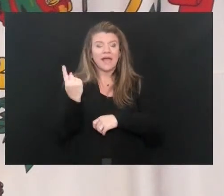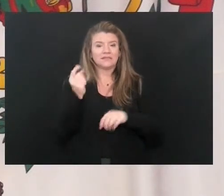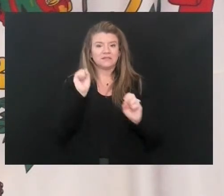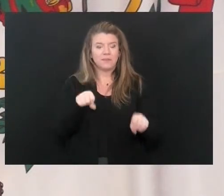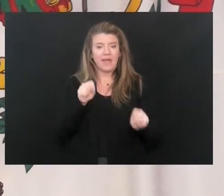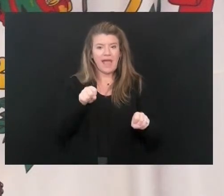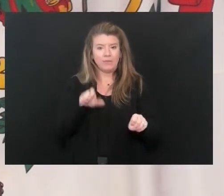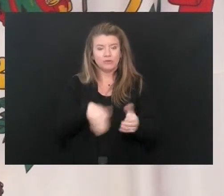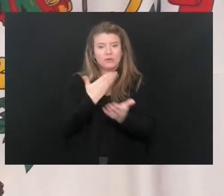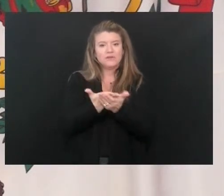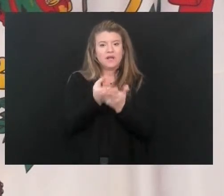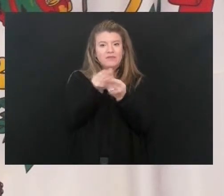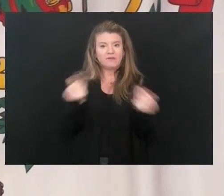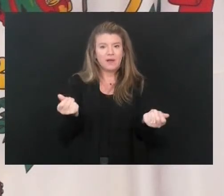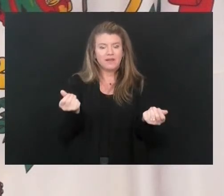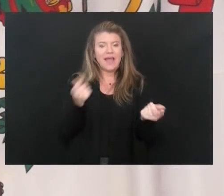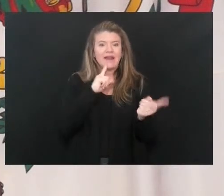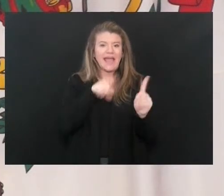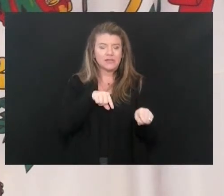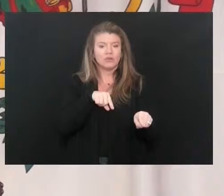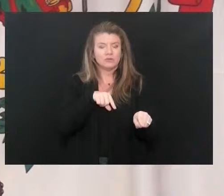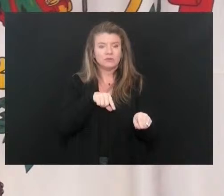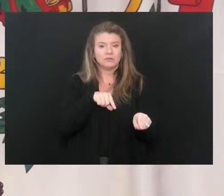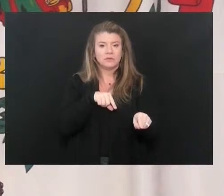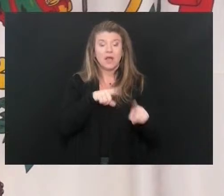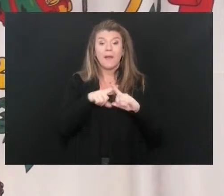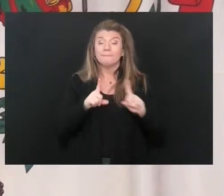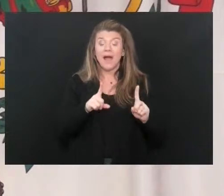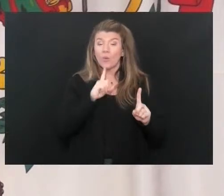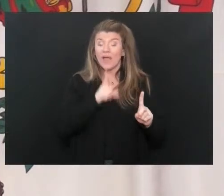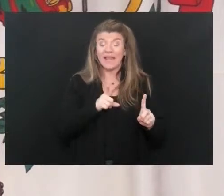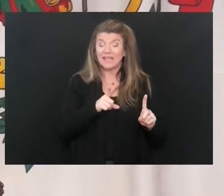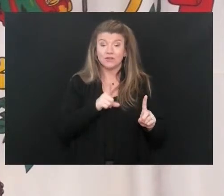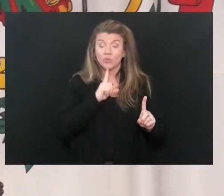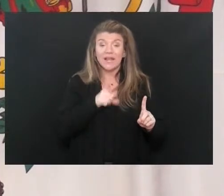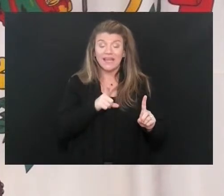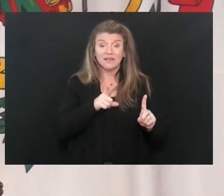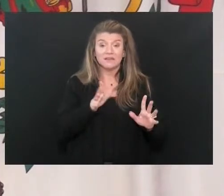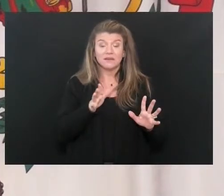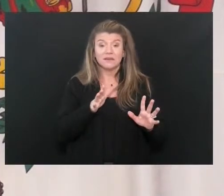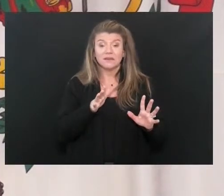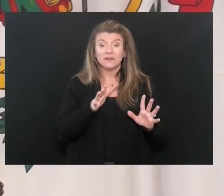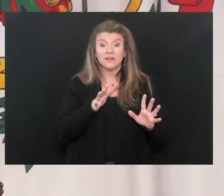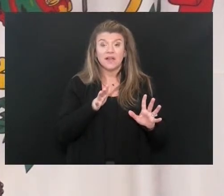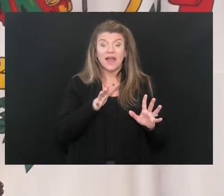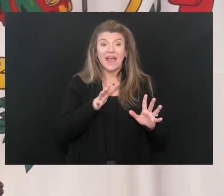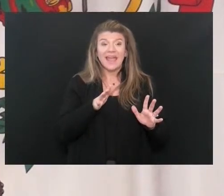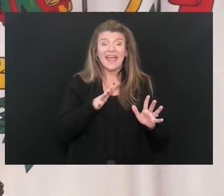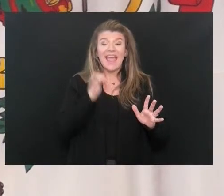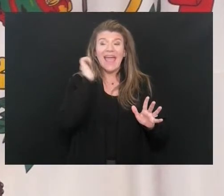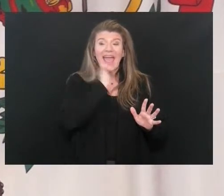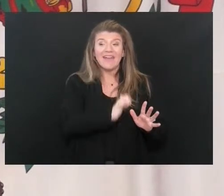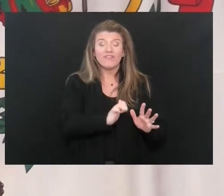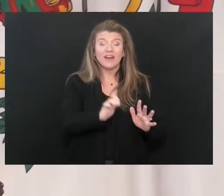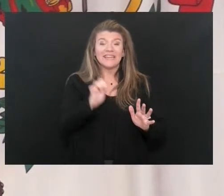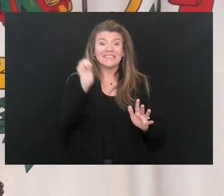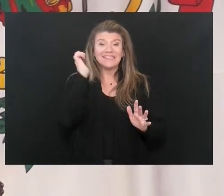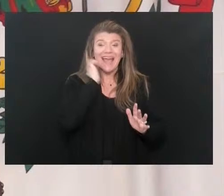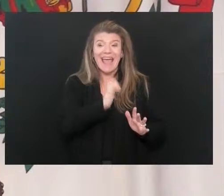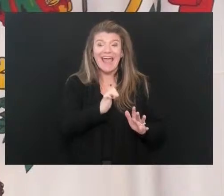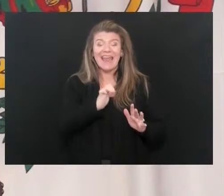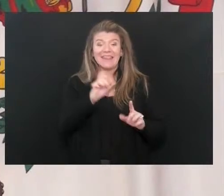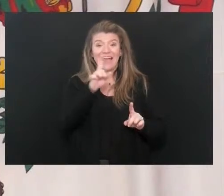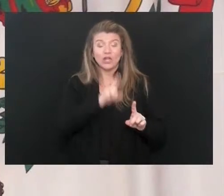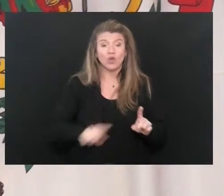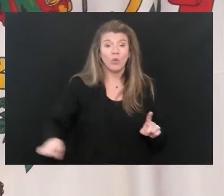to get to a resolution or an answer. But really and truly, West Virginia, every day that you